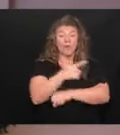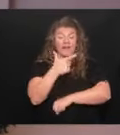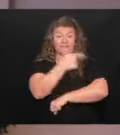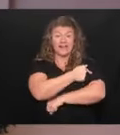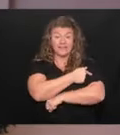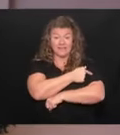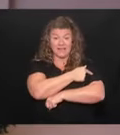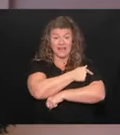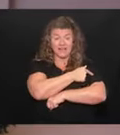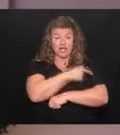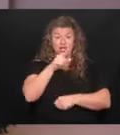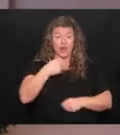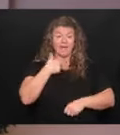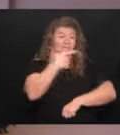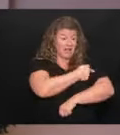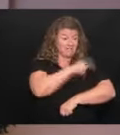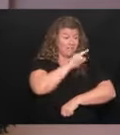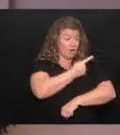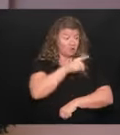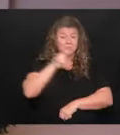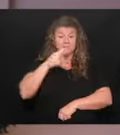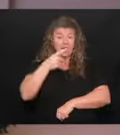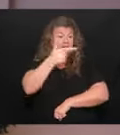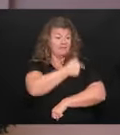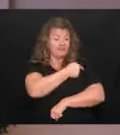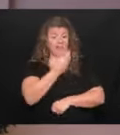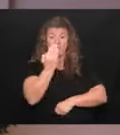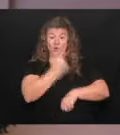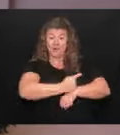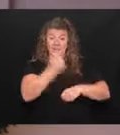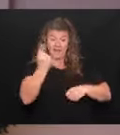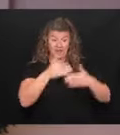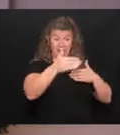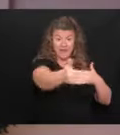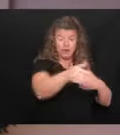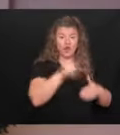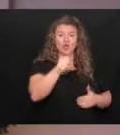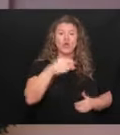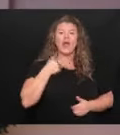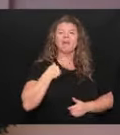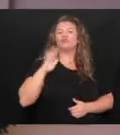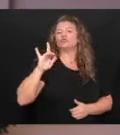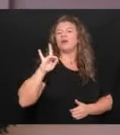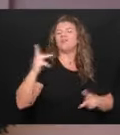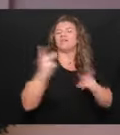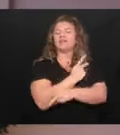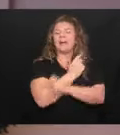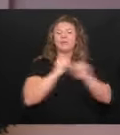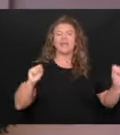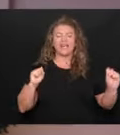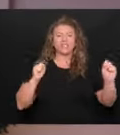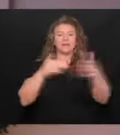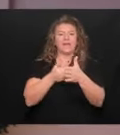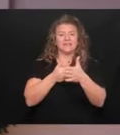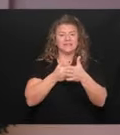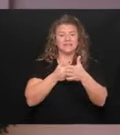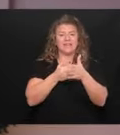your last dose, you have a 25 times protection against going to the